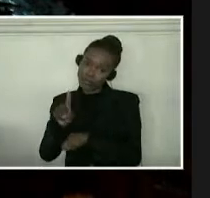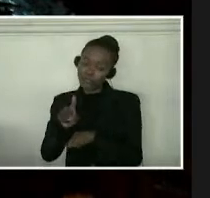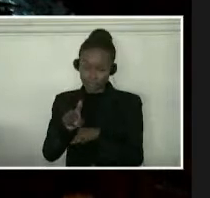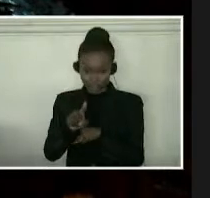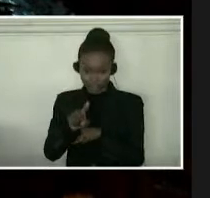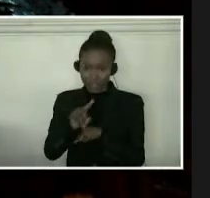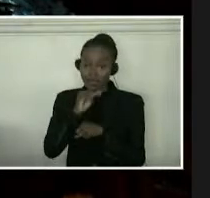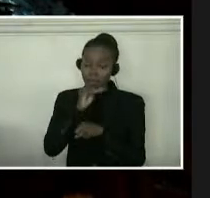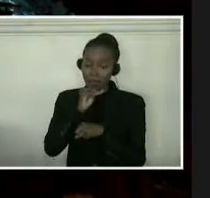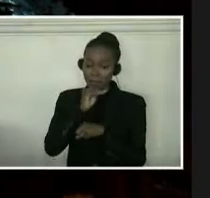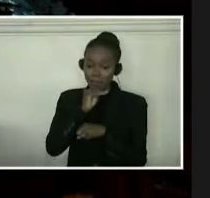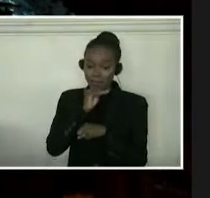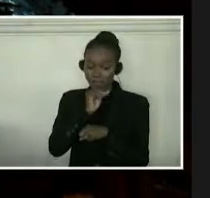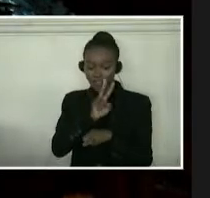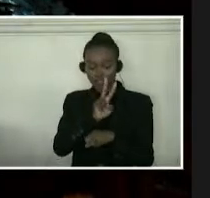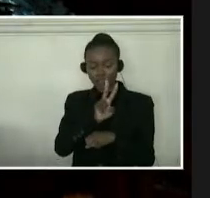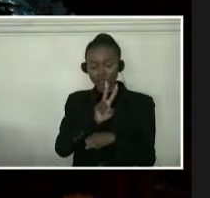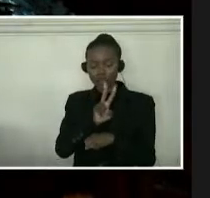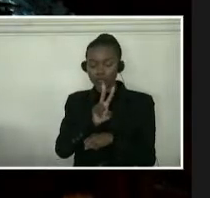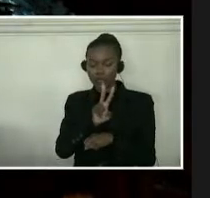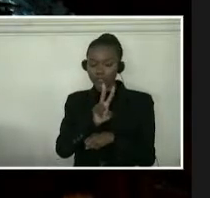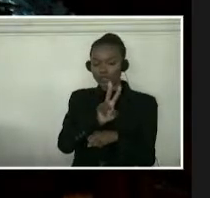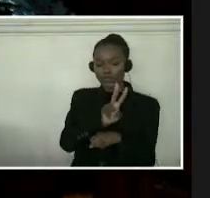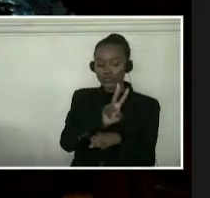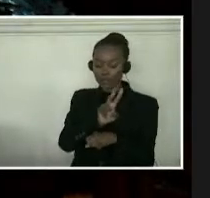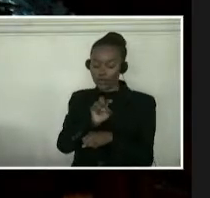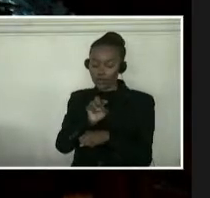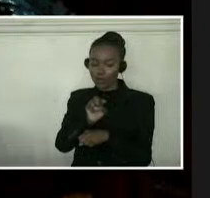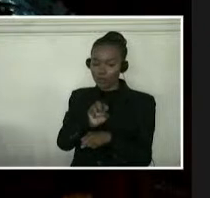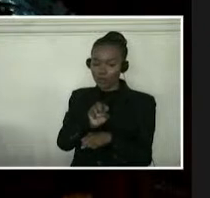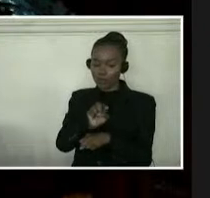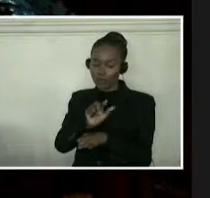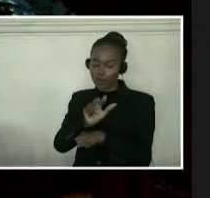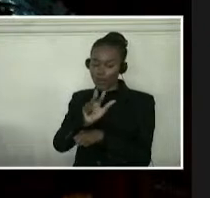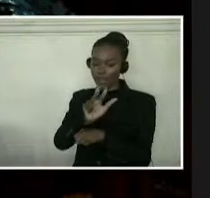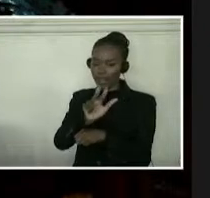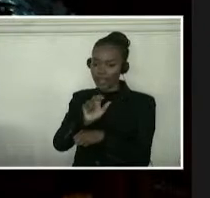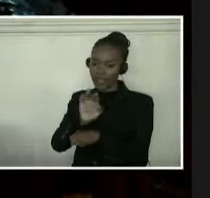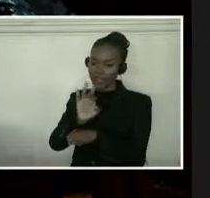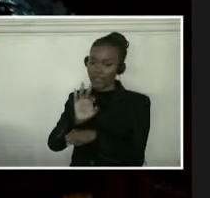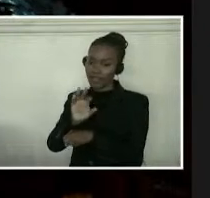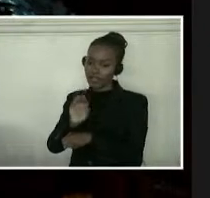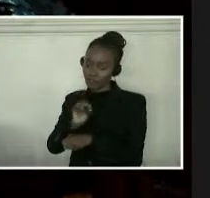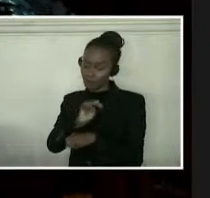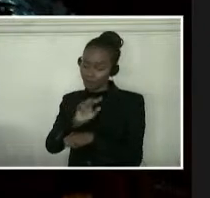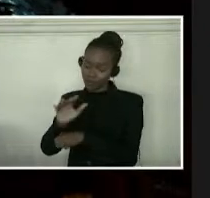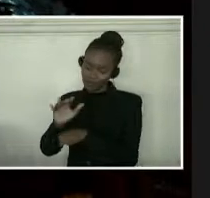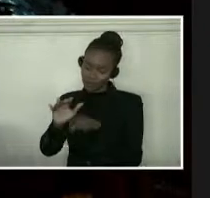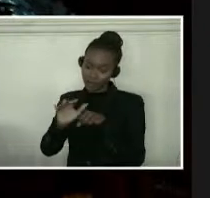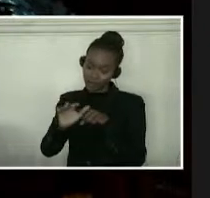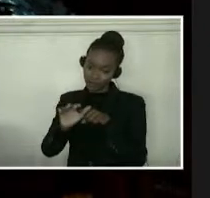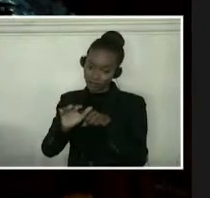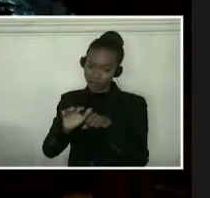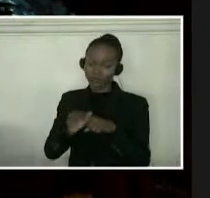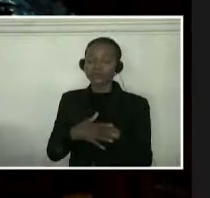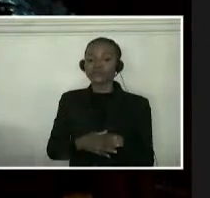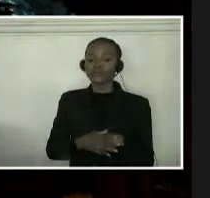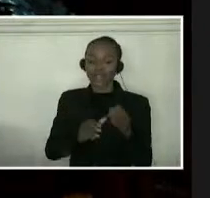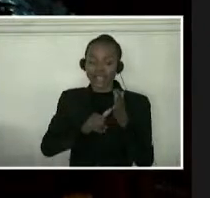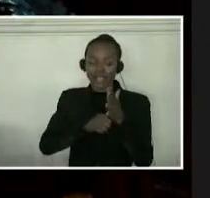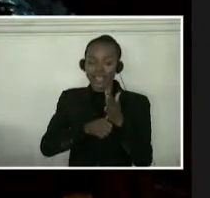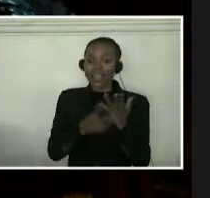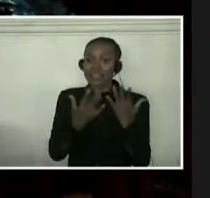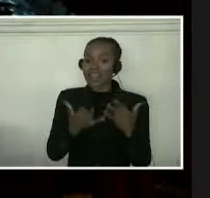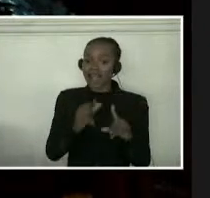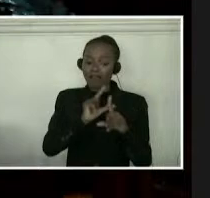million rent was in respect of the community library services grant the culture of underspending and underspending in